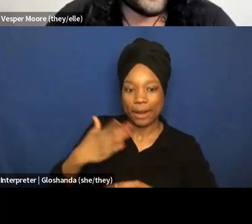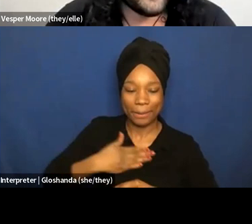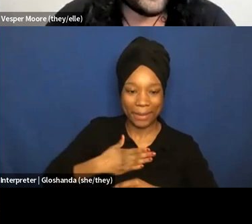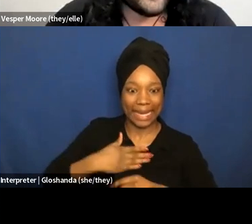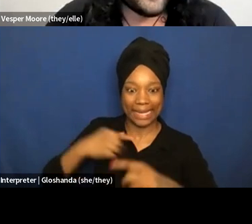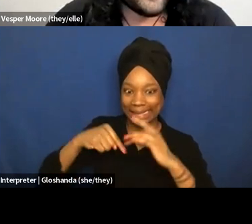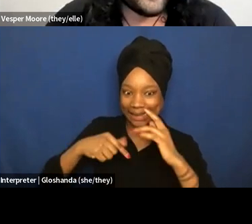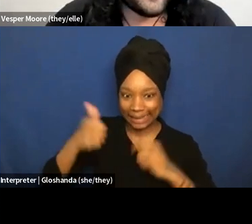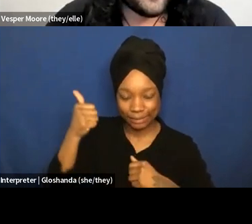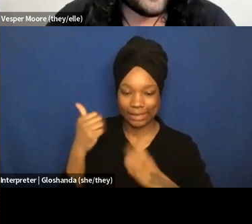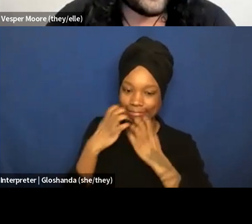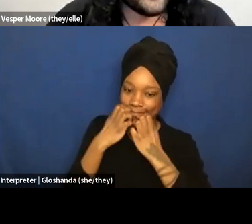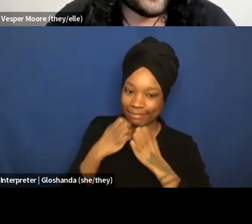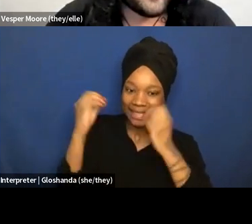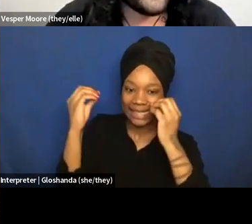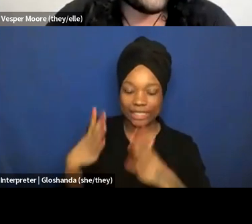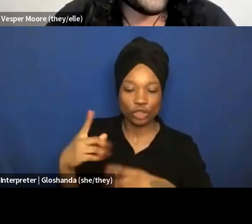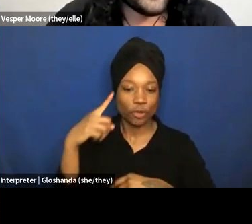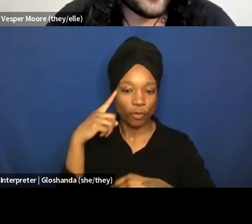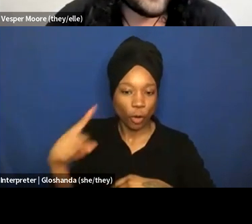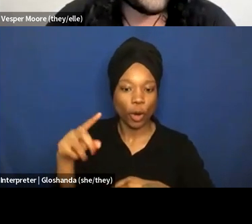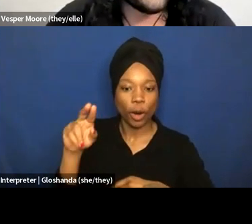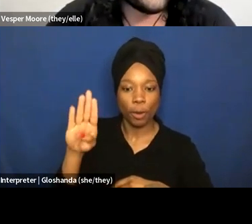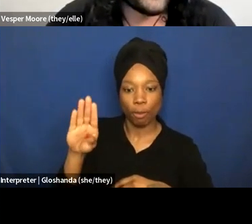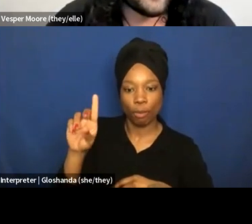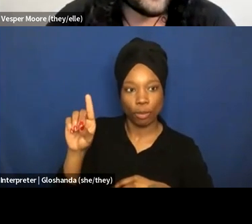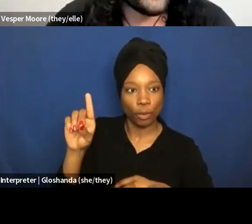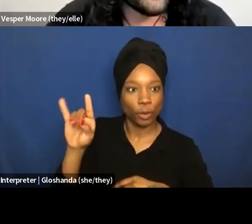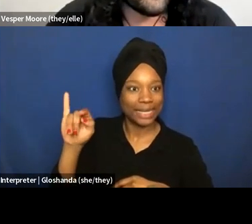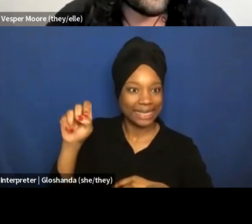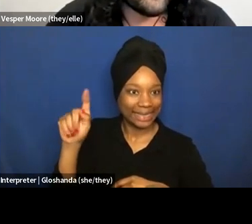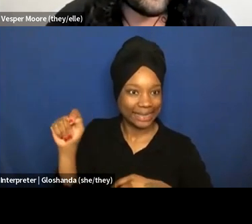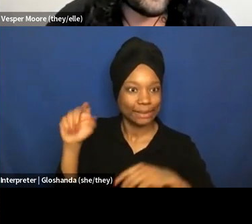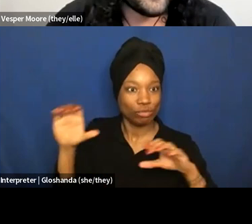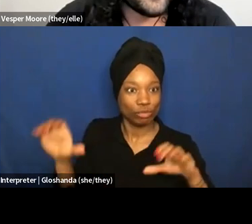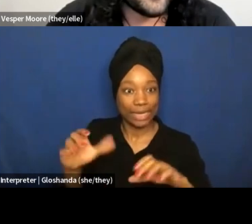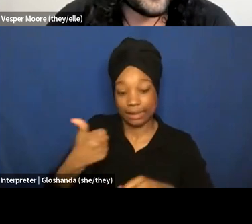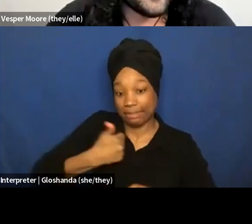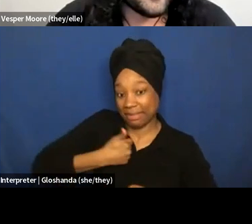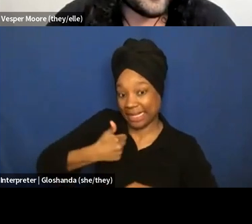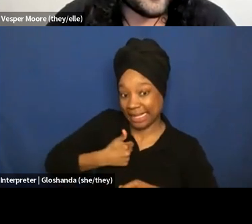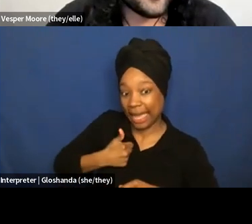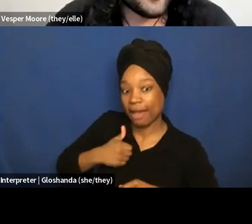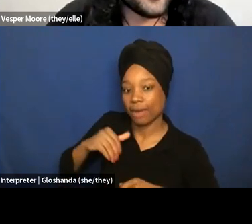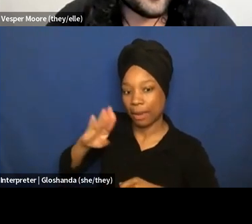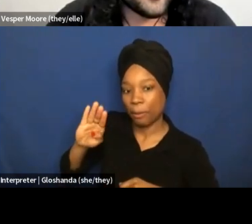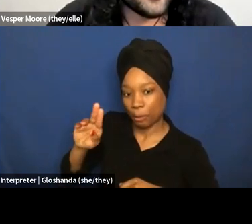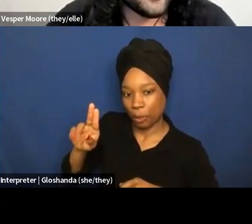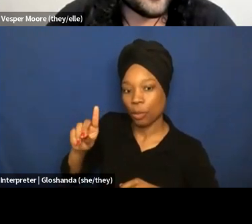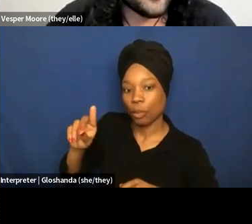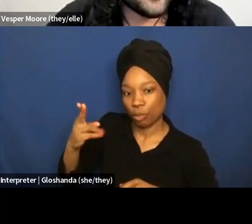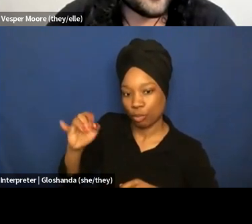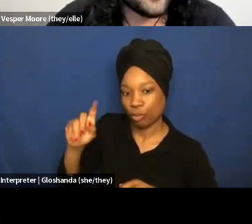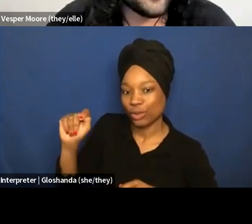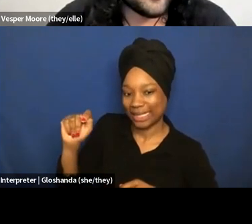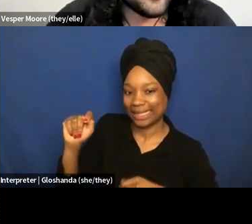Buddhist practice. I am Buddhist by identity, as well as, and that's this teaching community that I